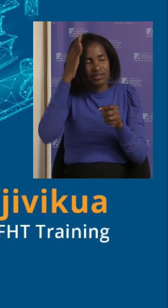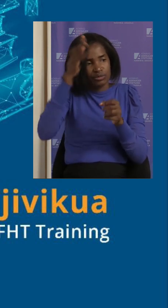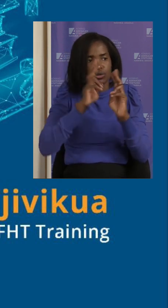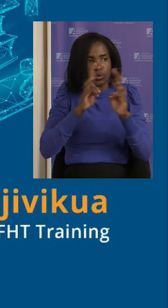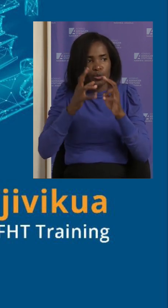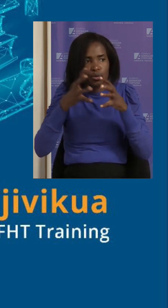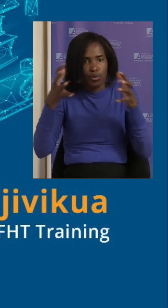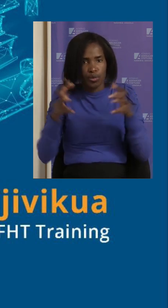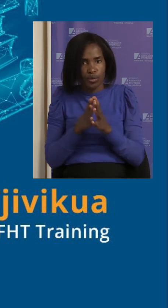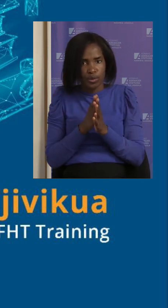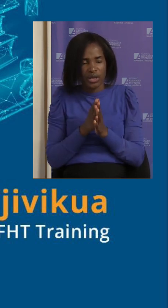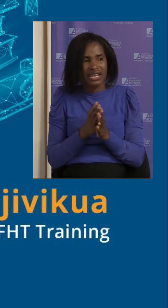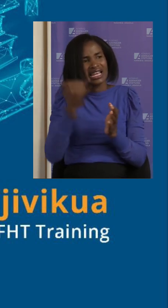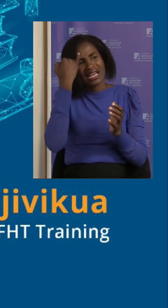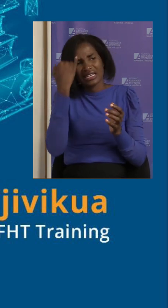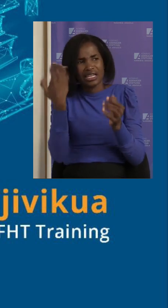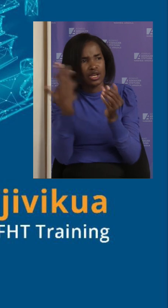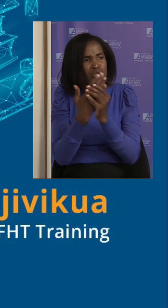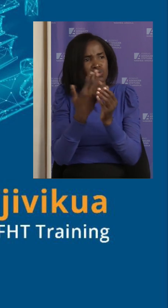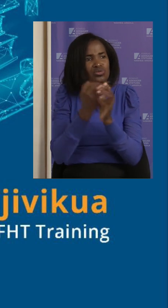are no shortages of creative ideas.